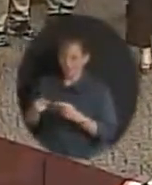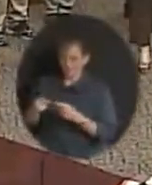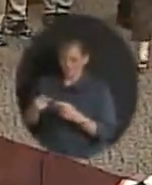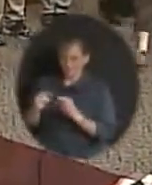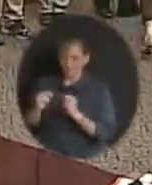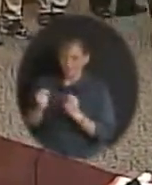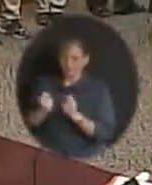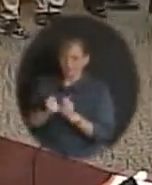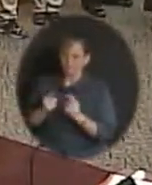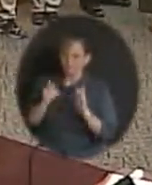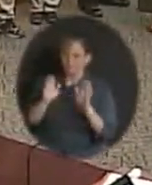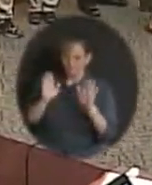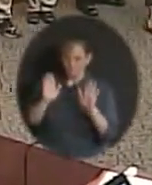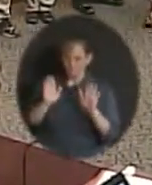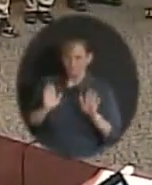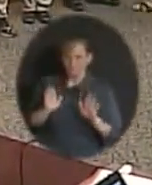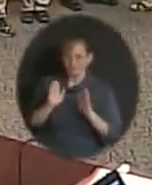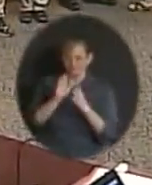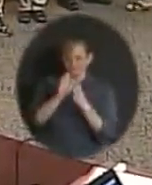gentlemen, on this exciting accomplishment.